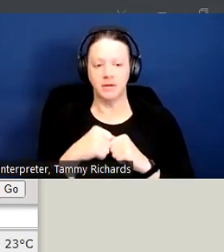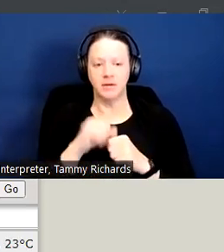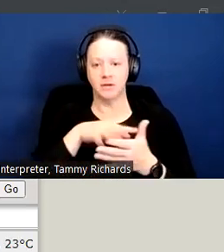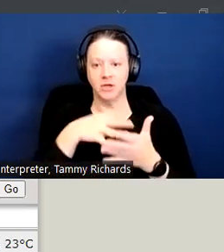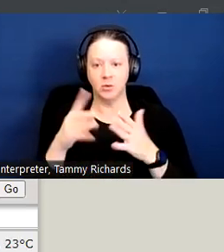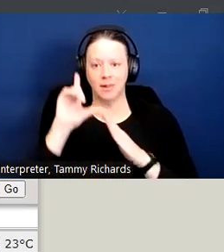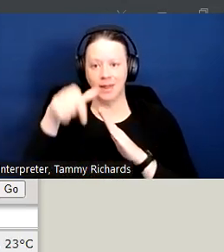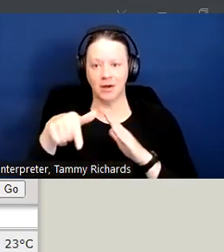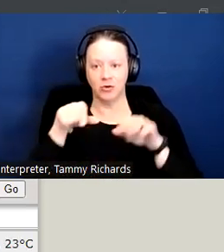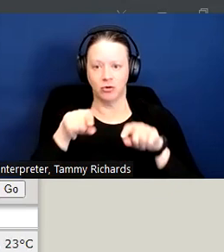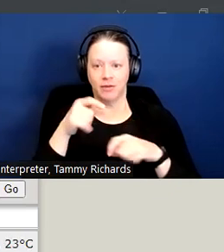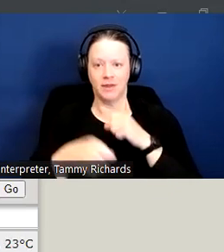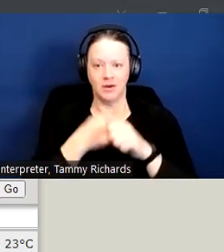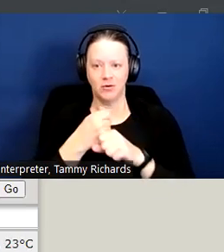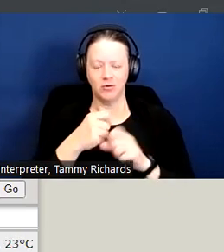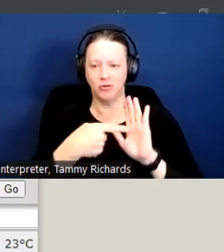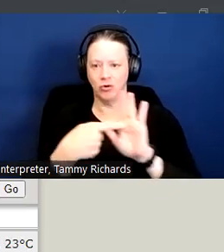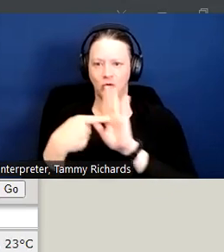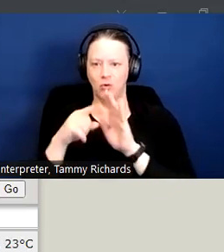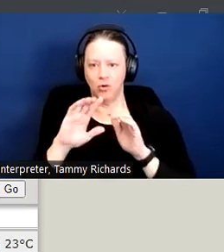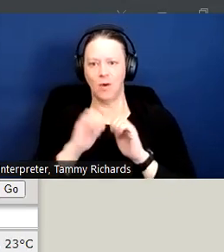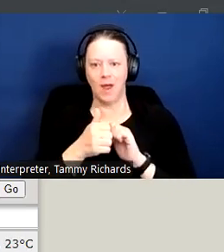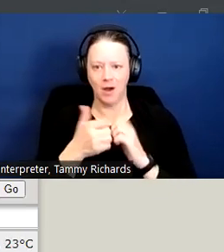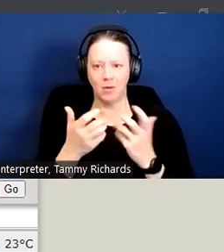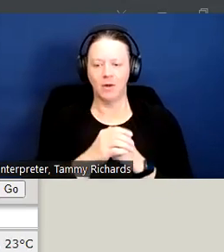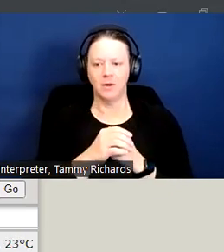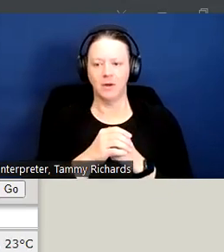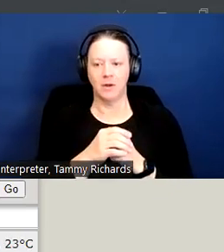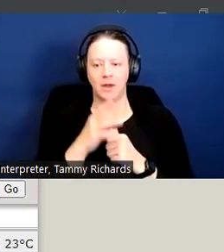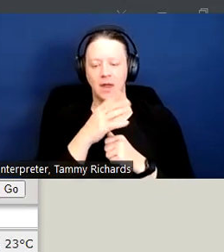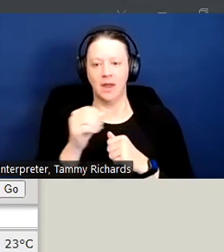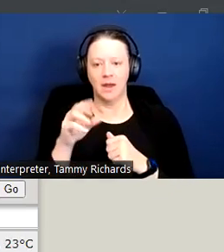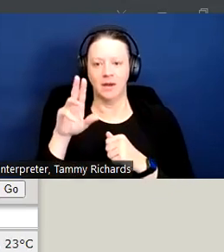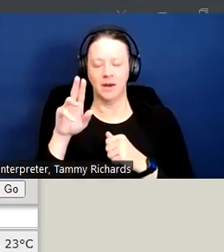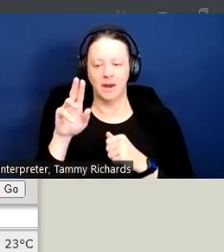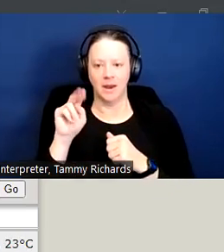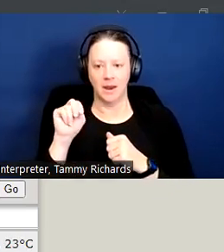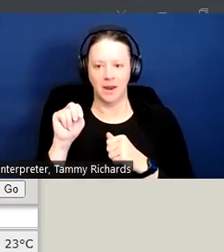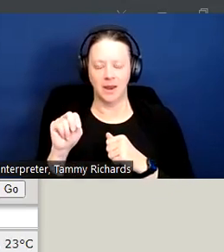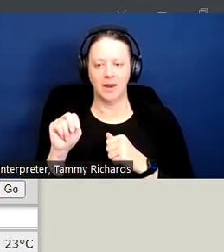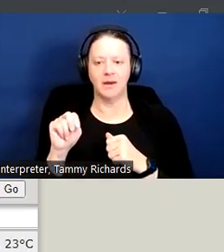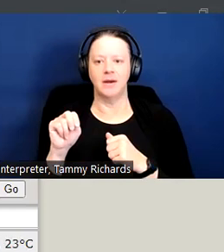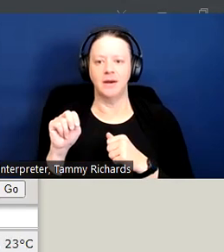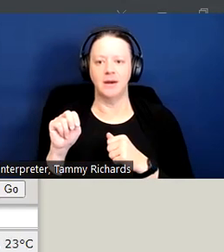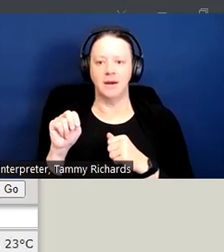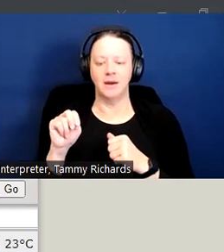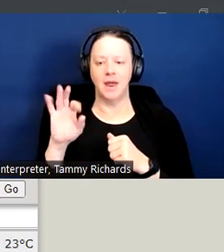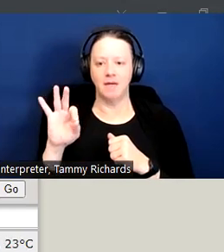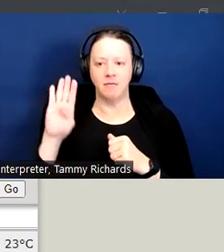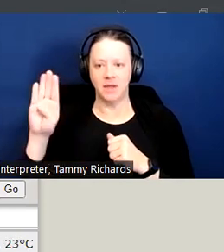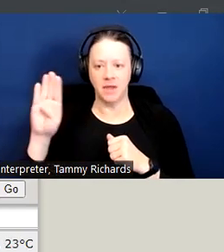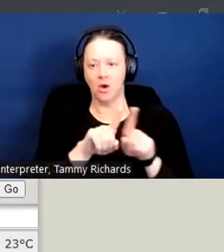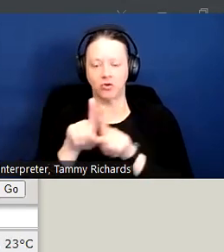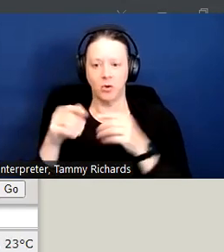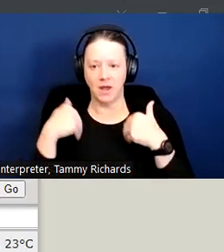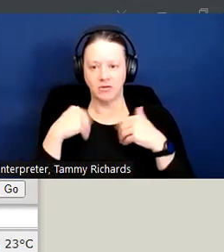in the year to show you how to do that. The NFB also does regular sessions on that. And if you want to, if